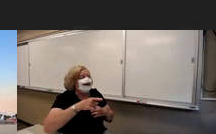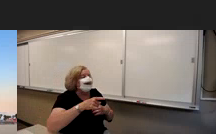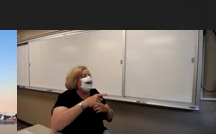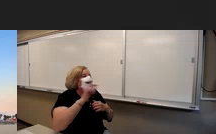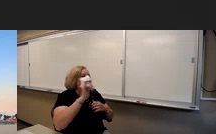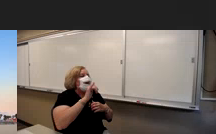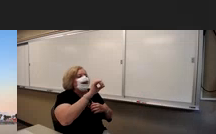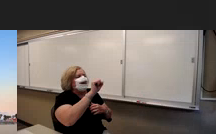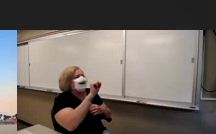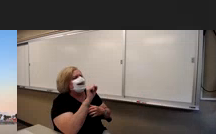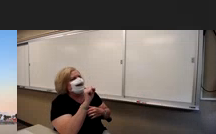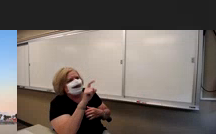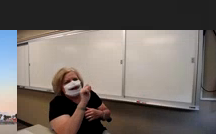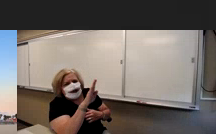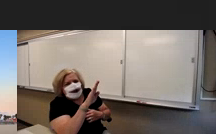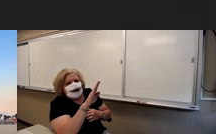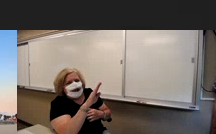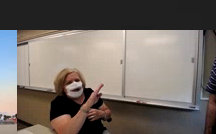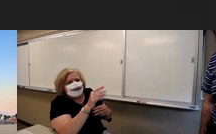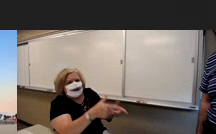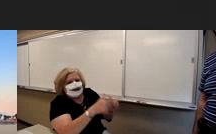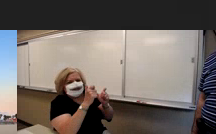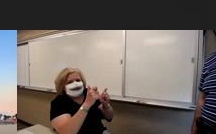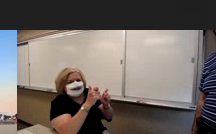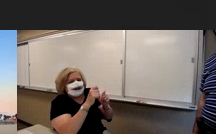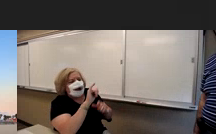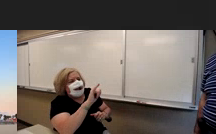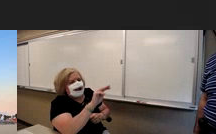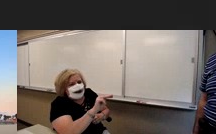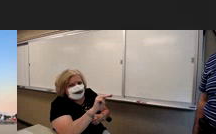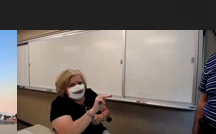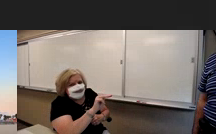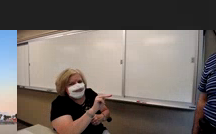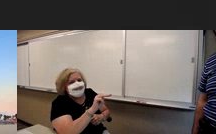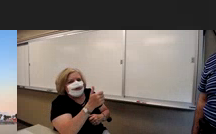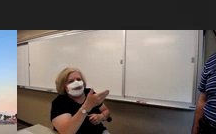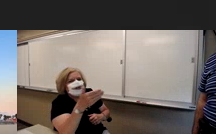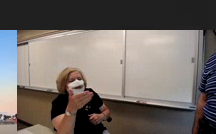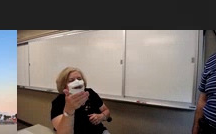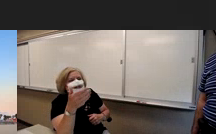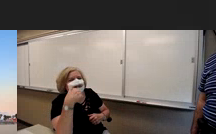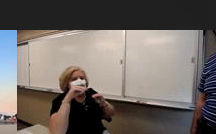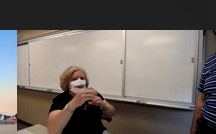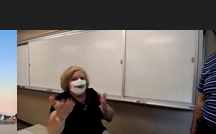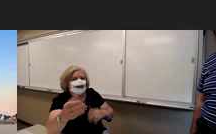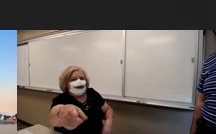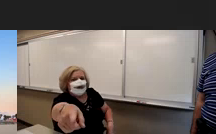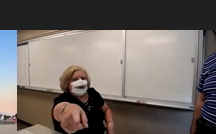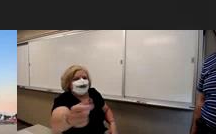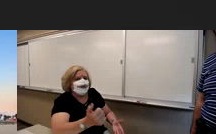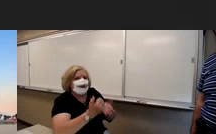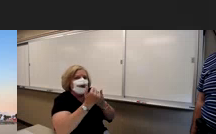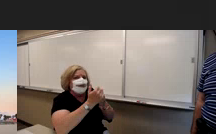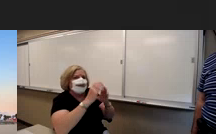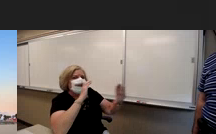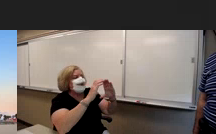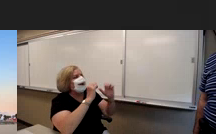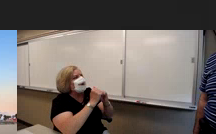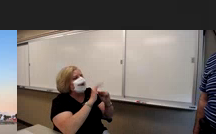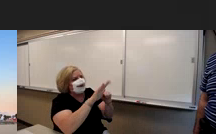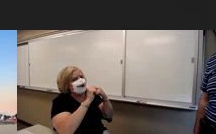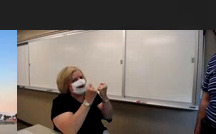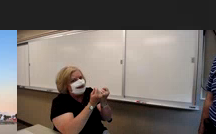right? Once some of the things that I put this on here, I thought would be helpful to communicate is if